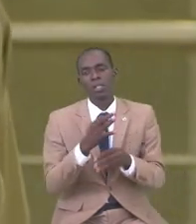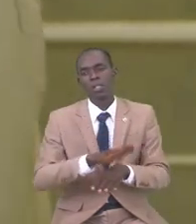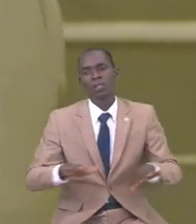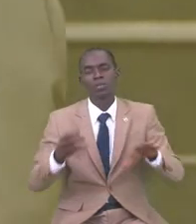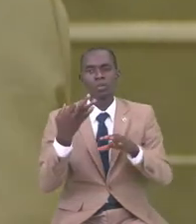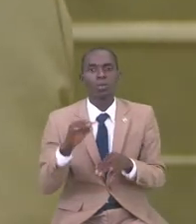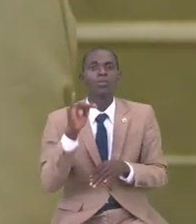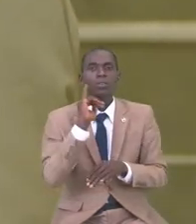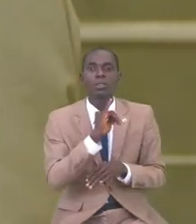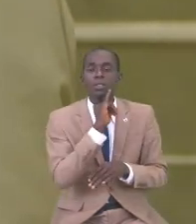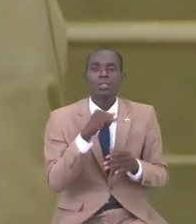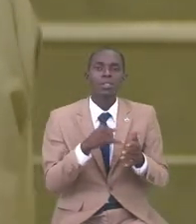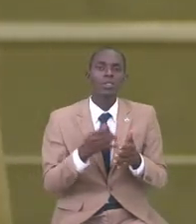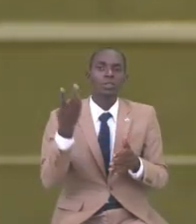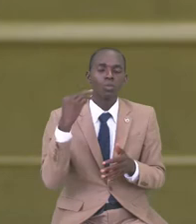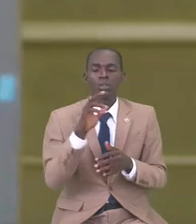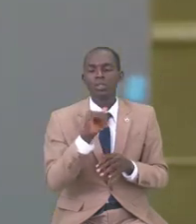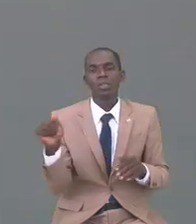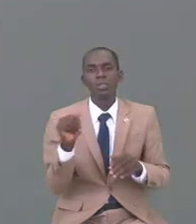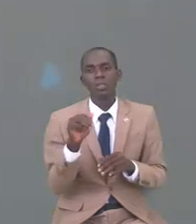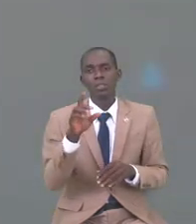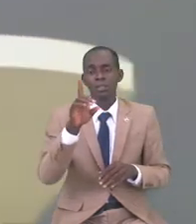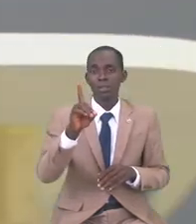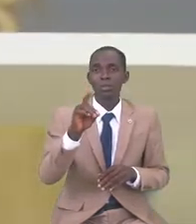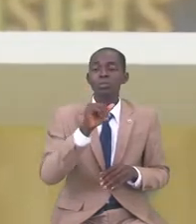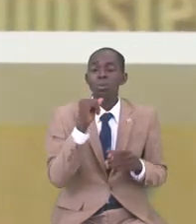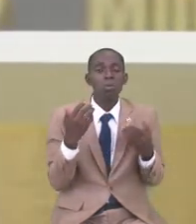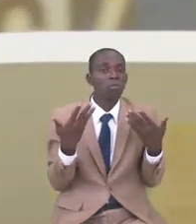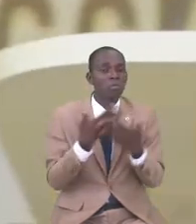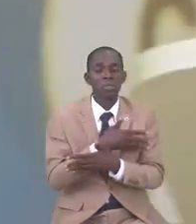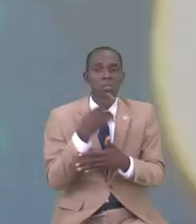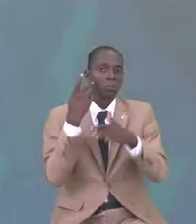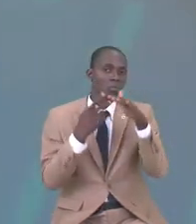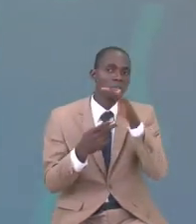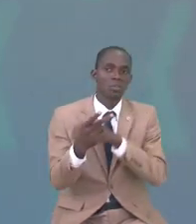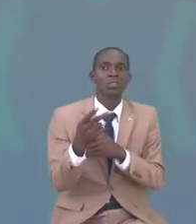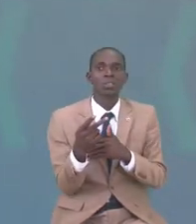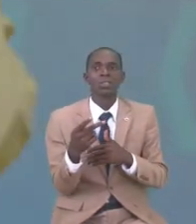It was a daring prophecy, and without lingering, he just